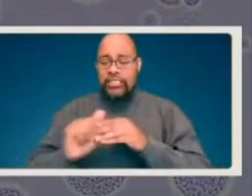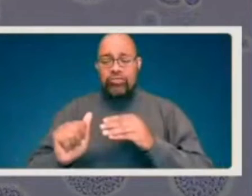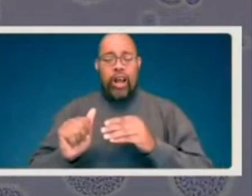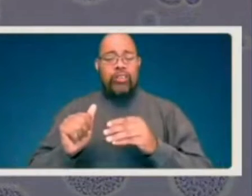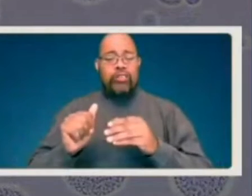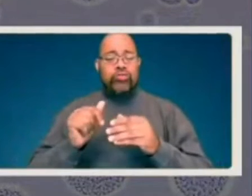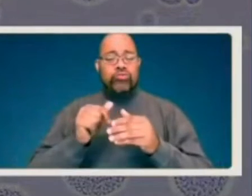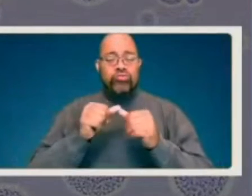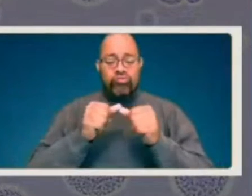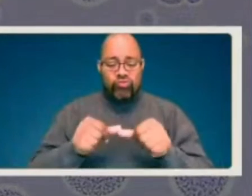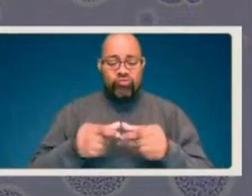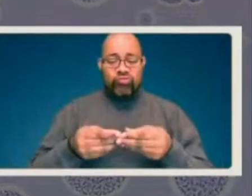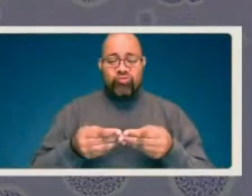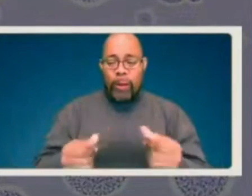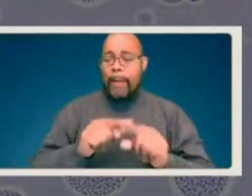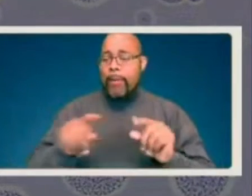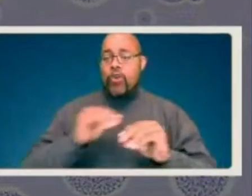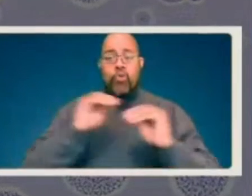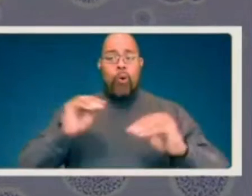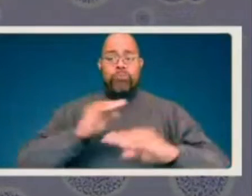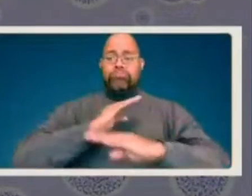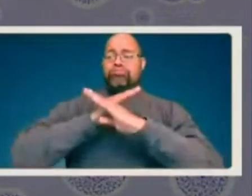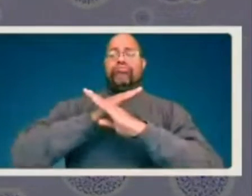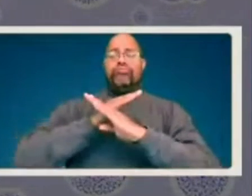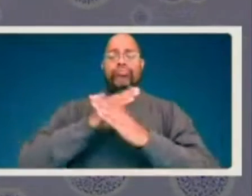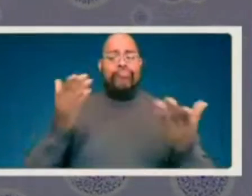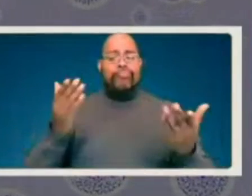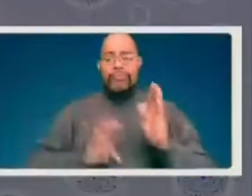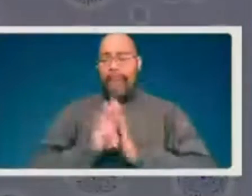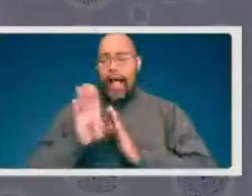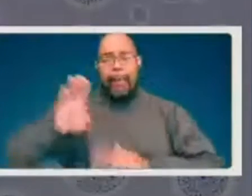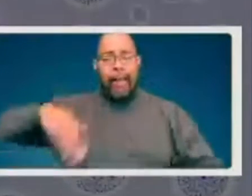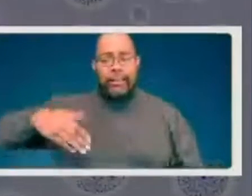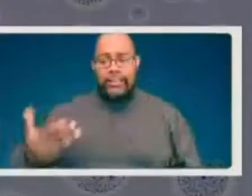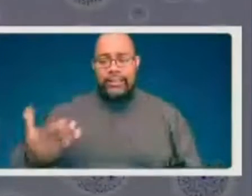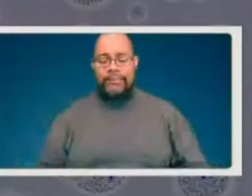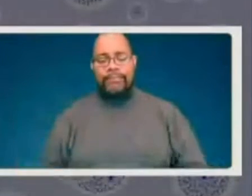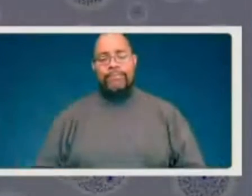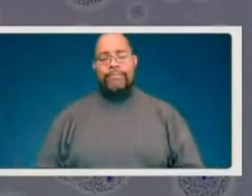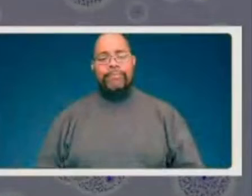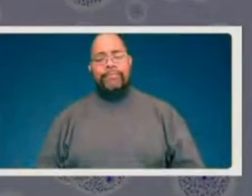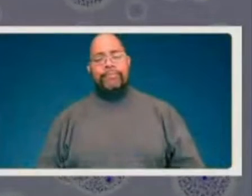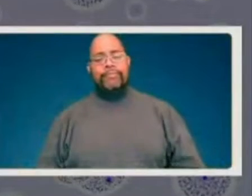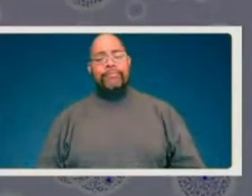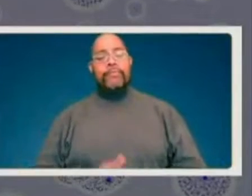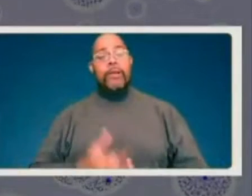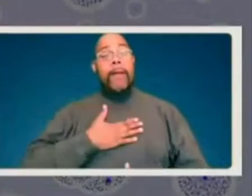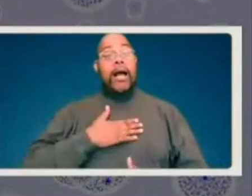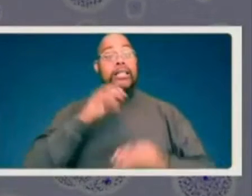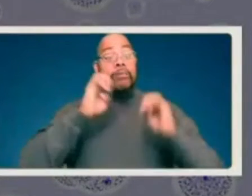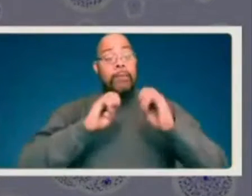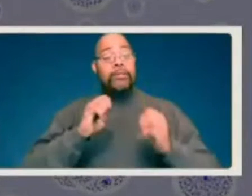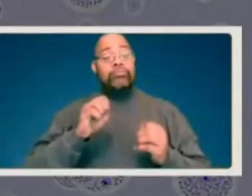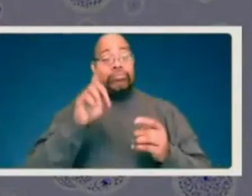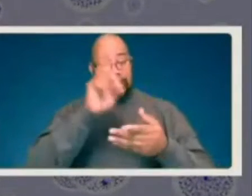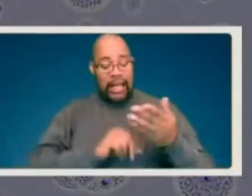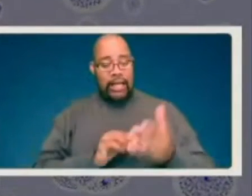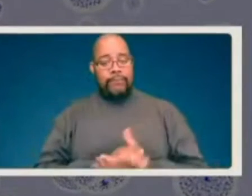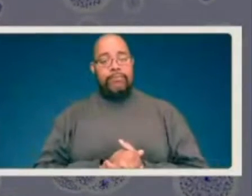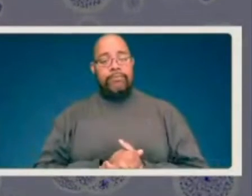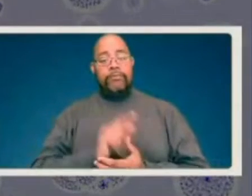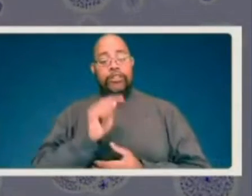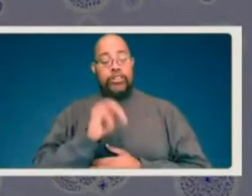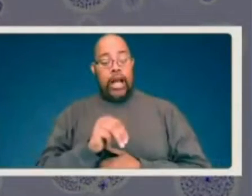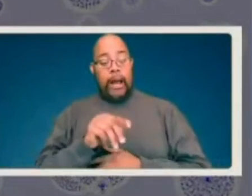billions in cost towards treatment, yet no effective preventive tool has been developed to date. In my experimental